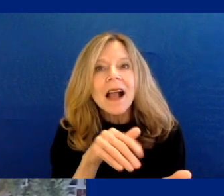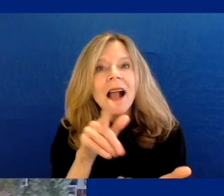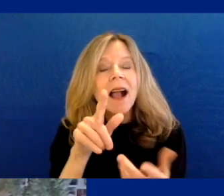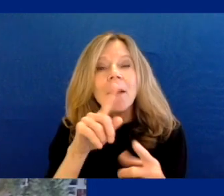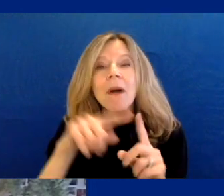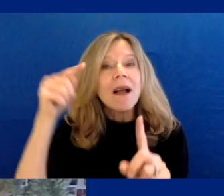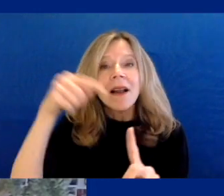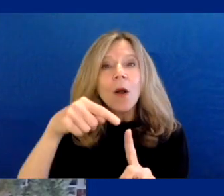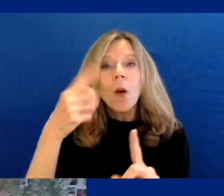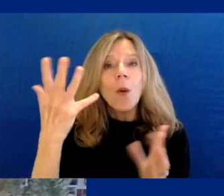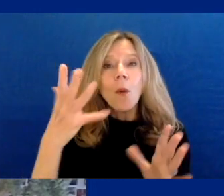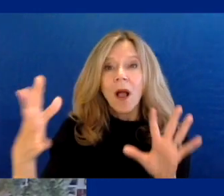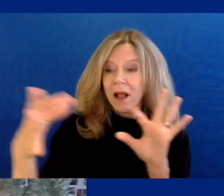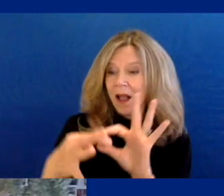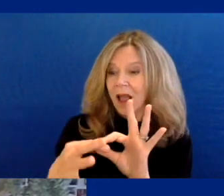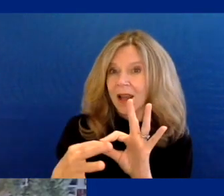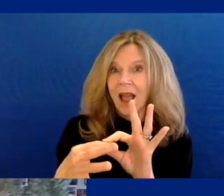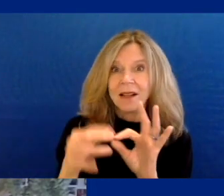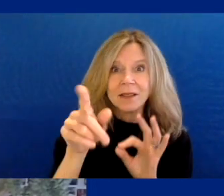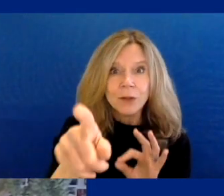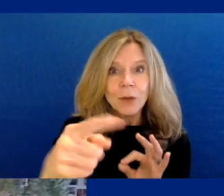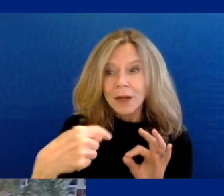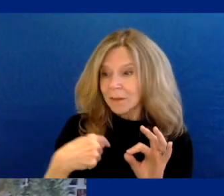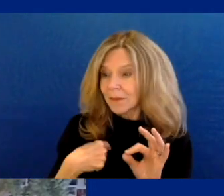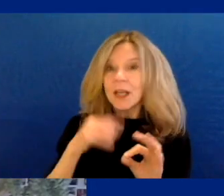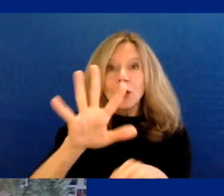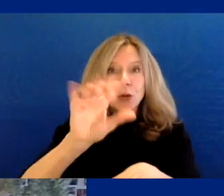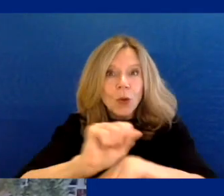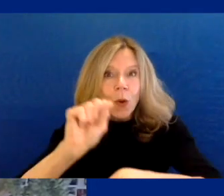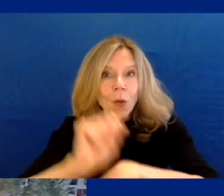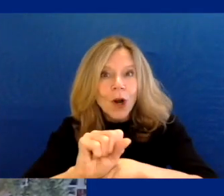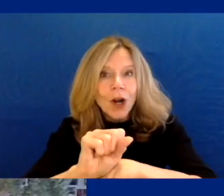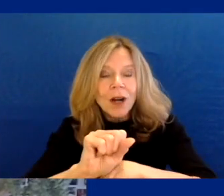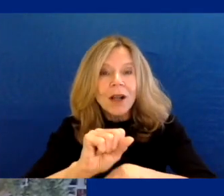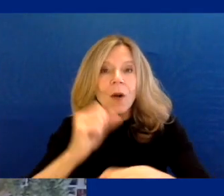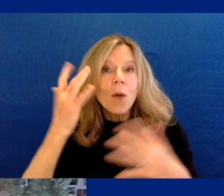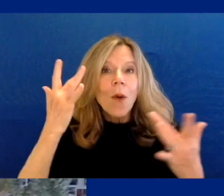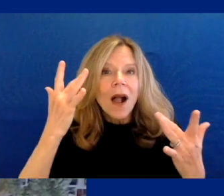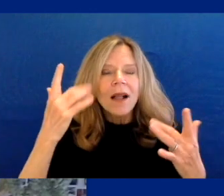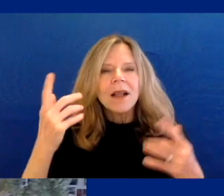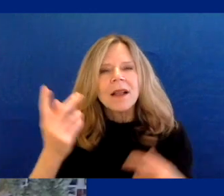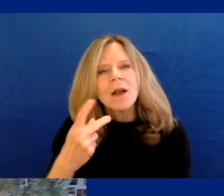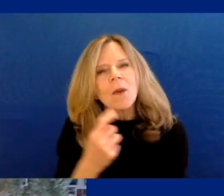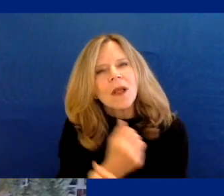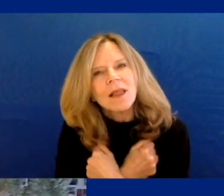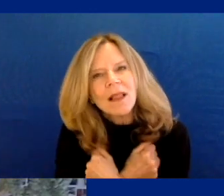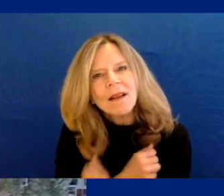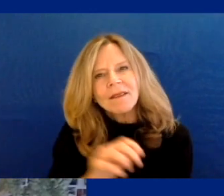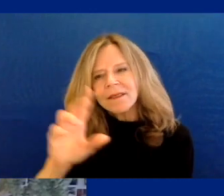that connects you and me and the work that you do is our love of democracy.